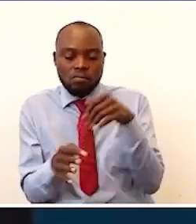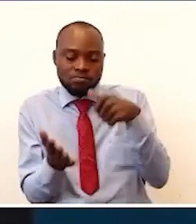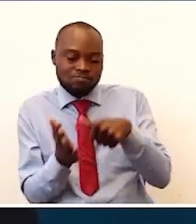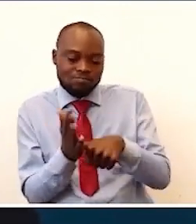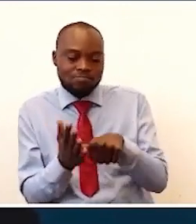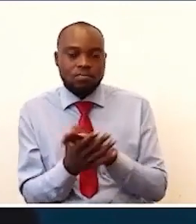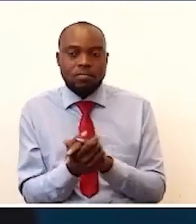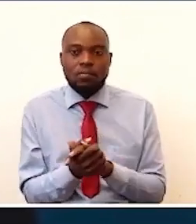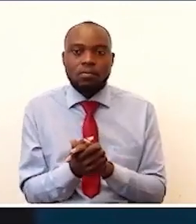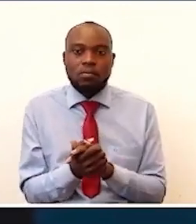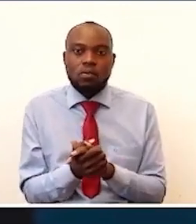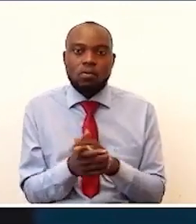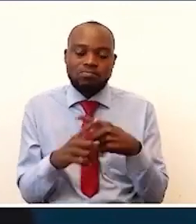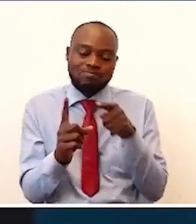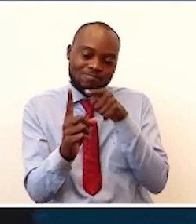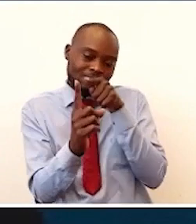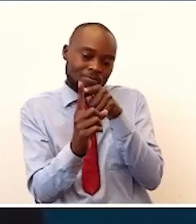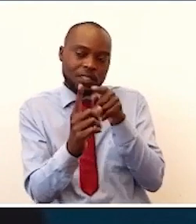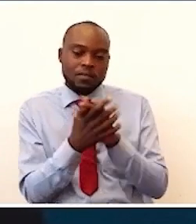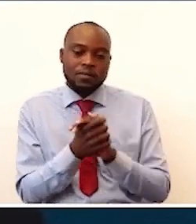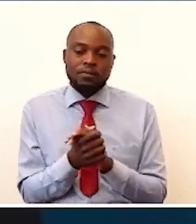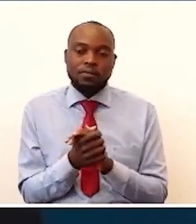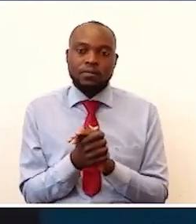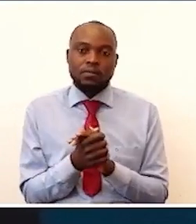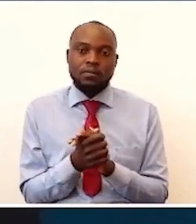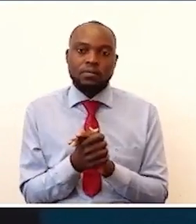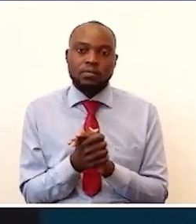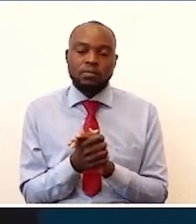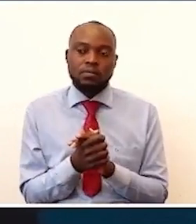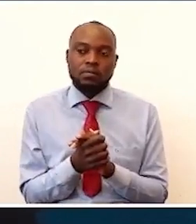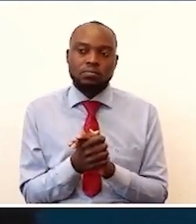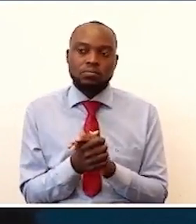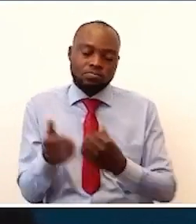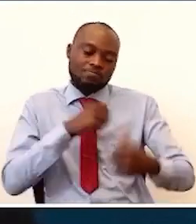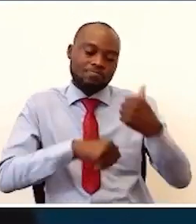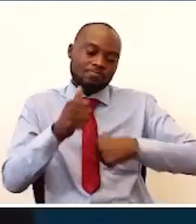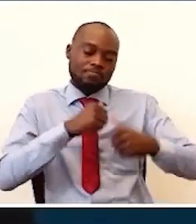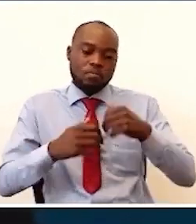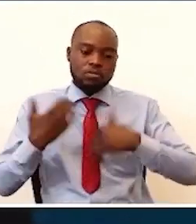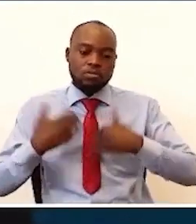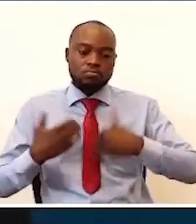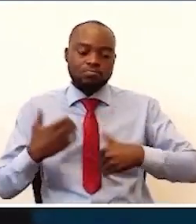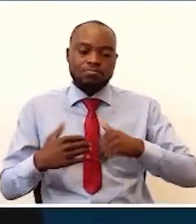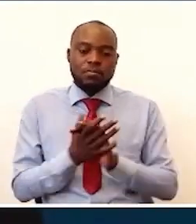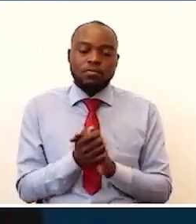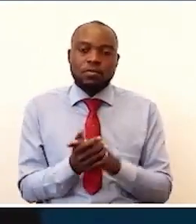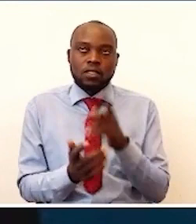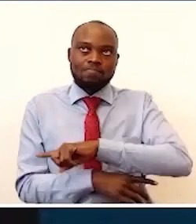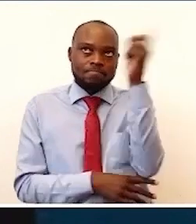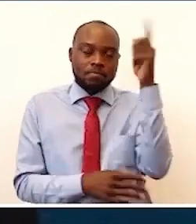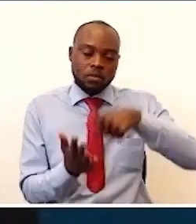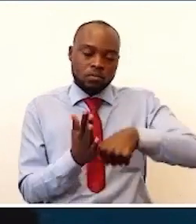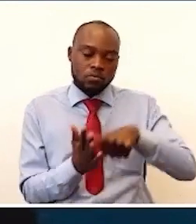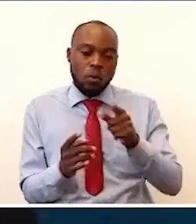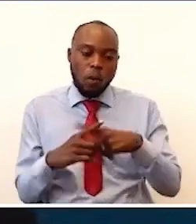moratorium, target debt relief, revising challenges of international debt architecture. And then